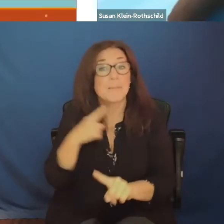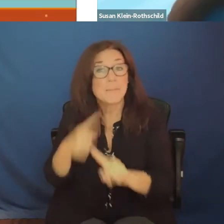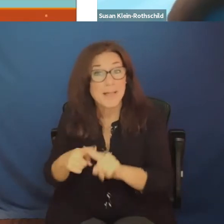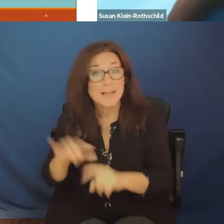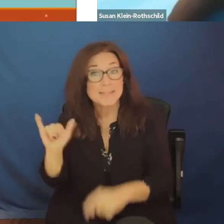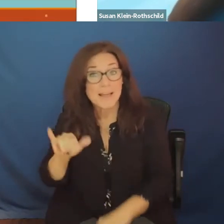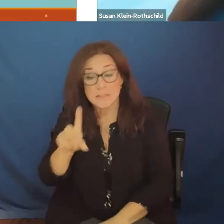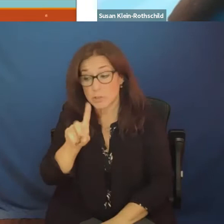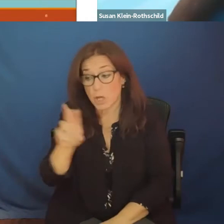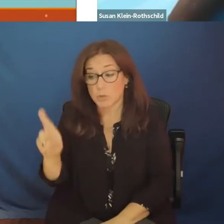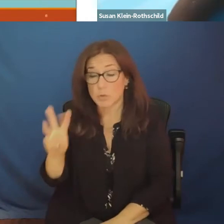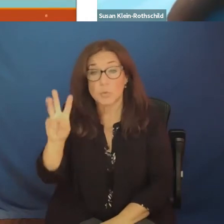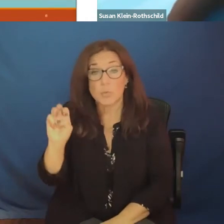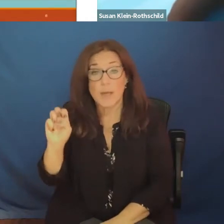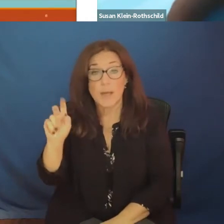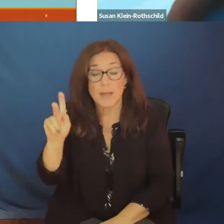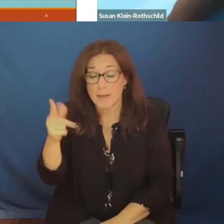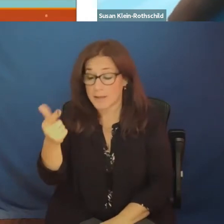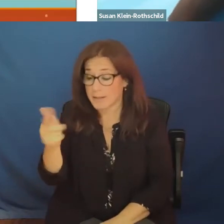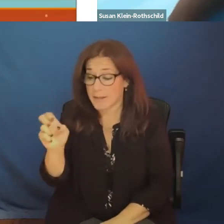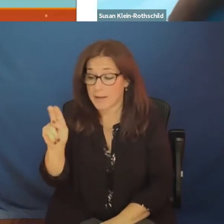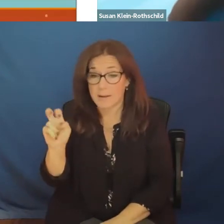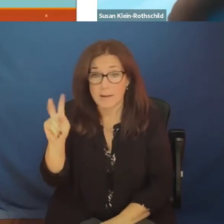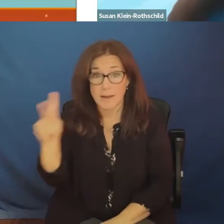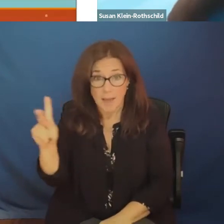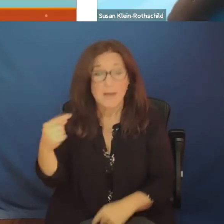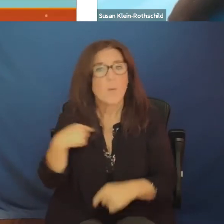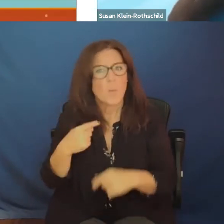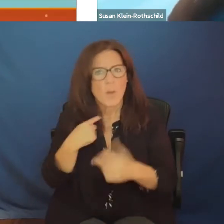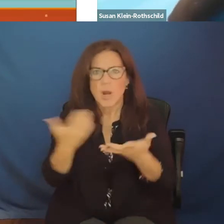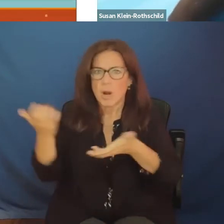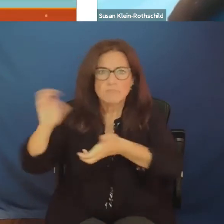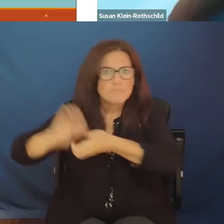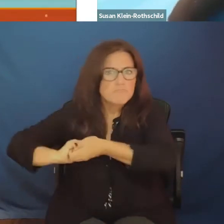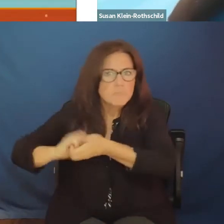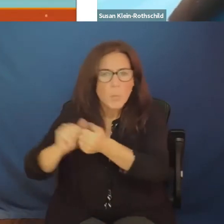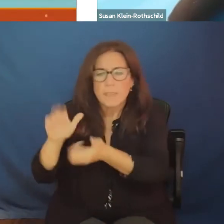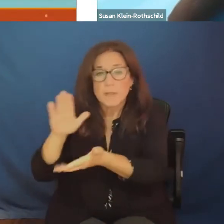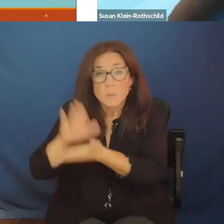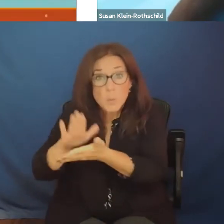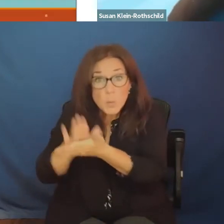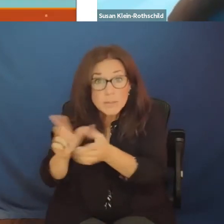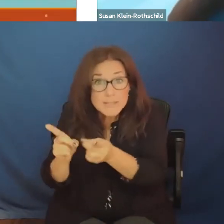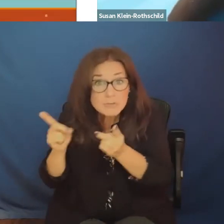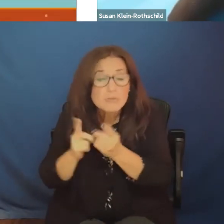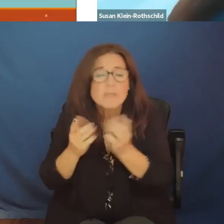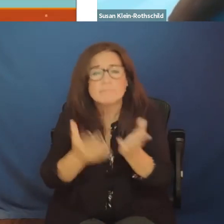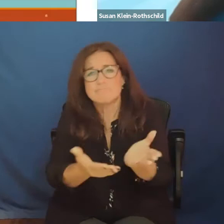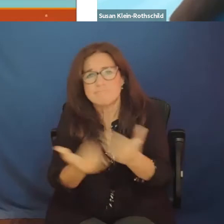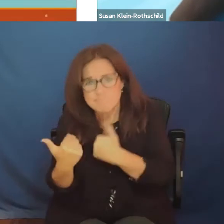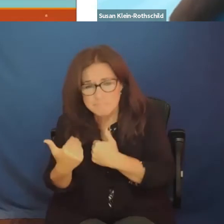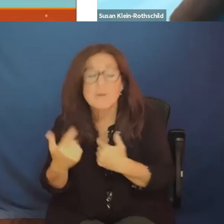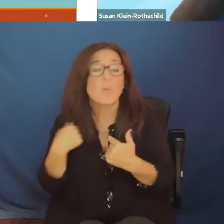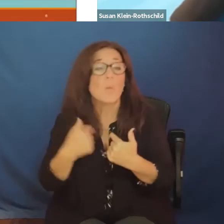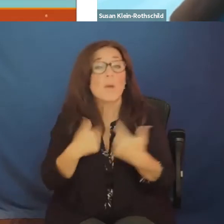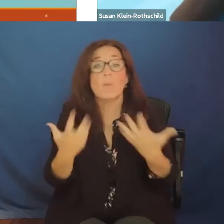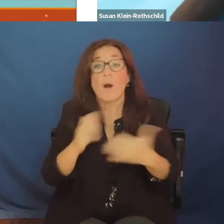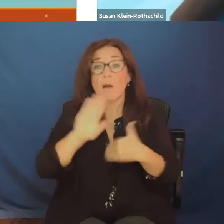bring clinics to the school, and we want families to be able to come with all their family members 12 and above to get